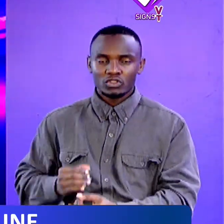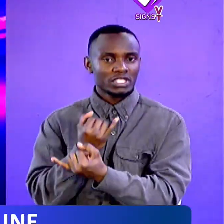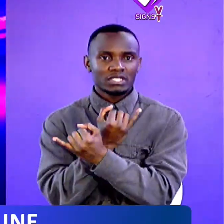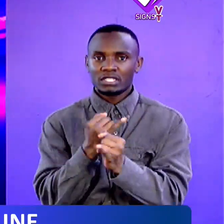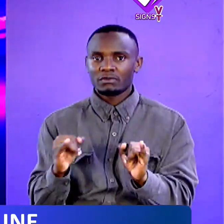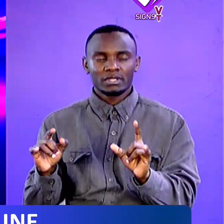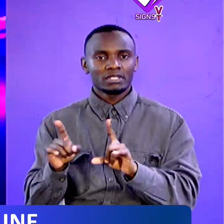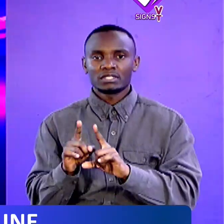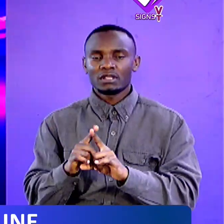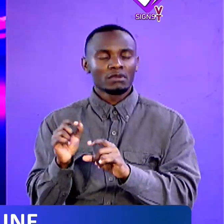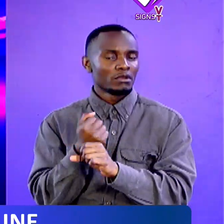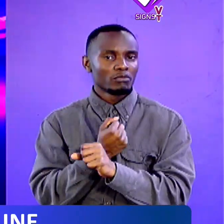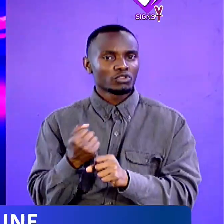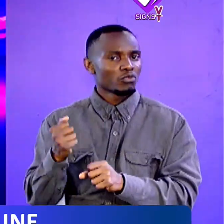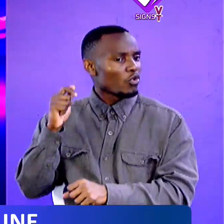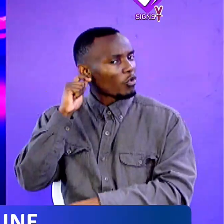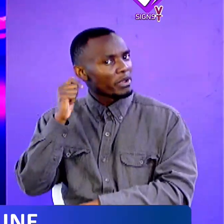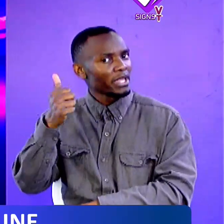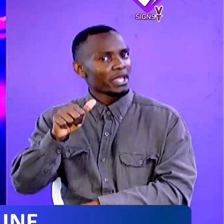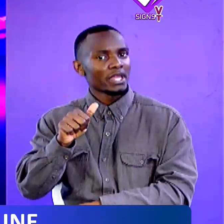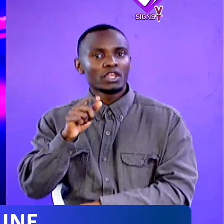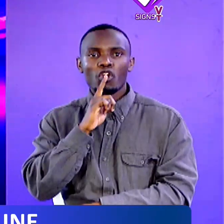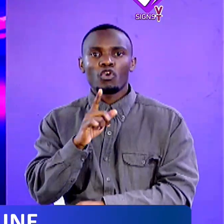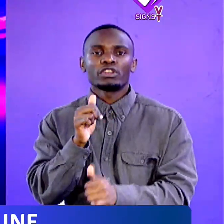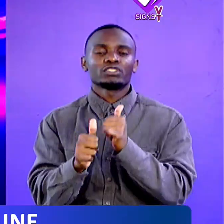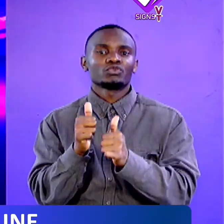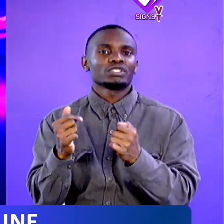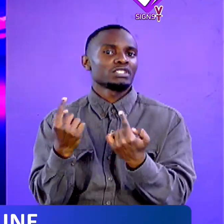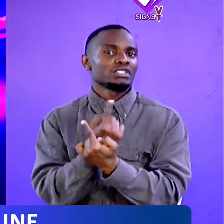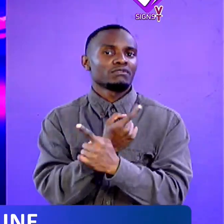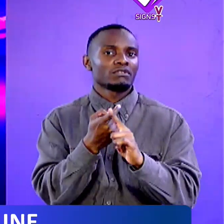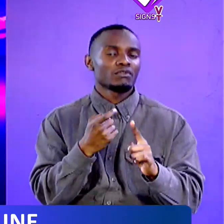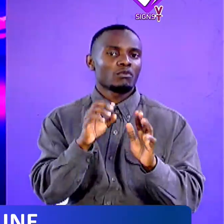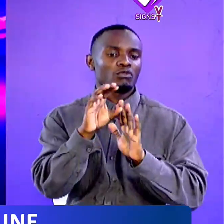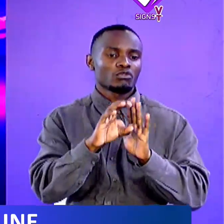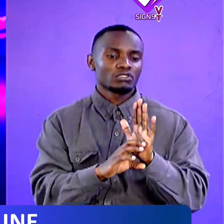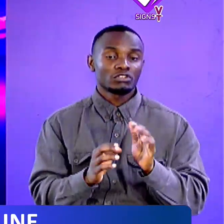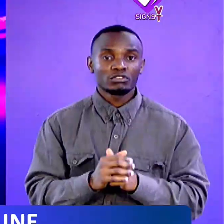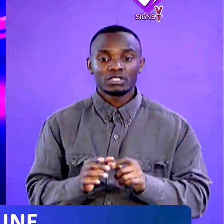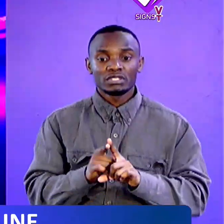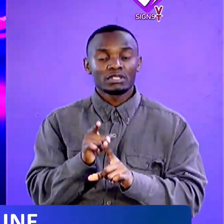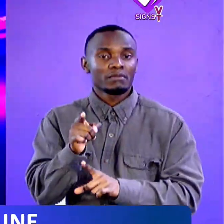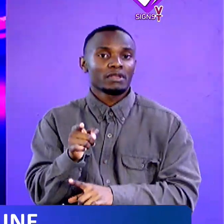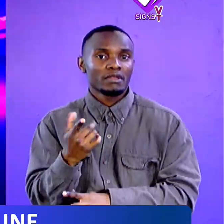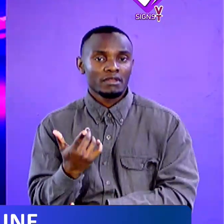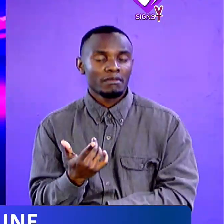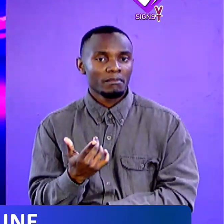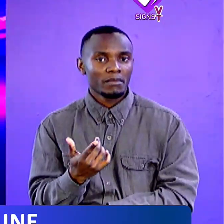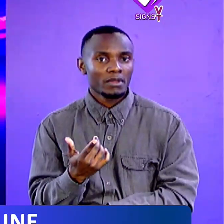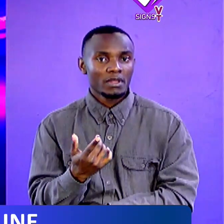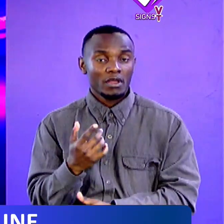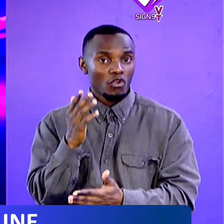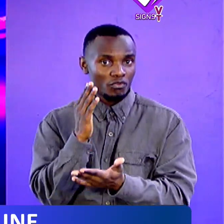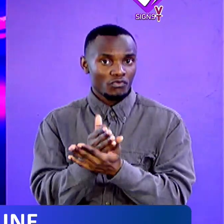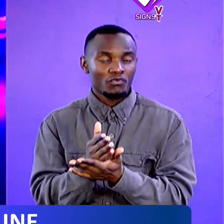any orders contrary to the Constitution. The IEBC chairman, who acknowledged receiving concerns over early